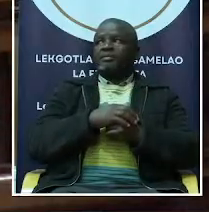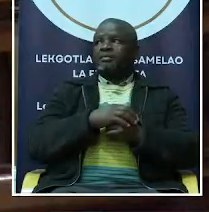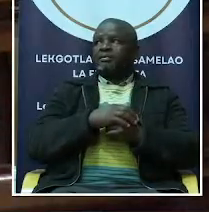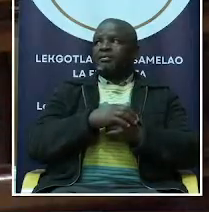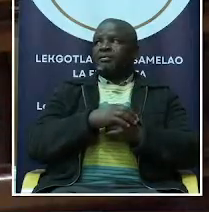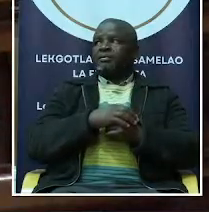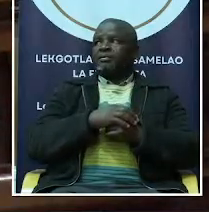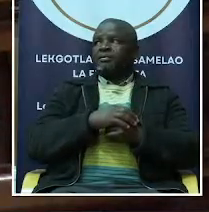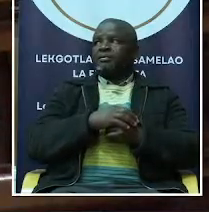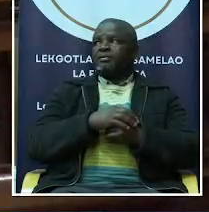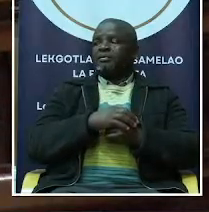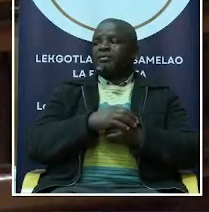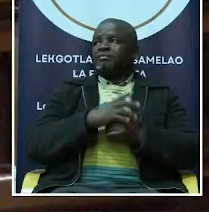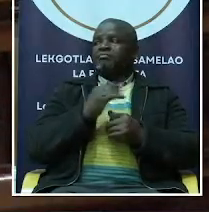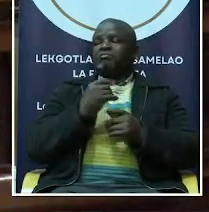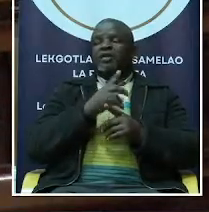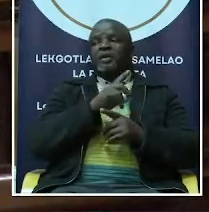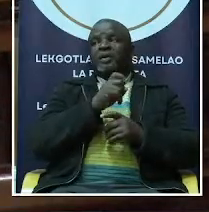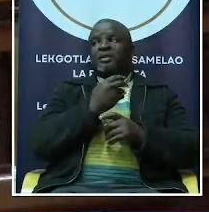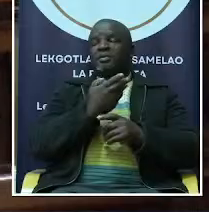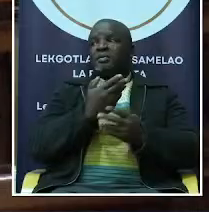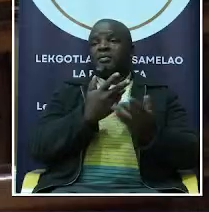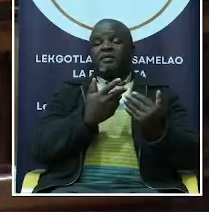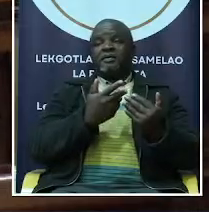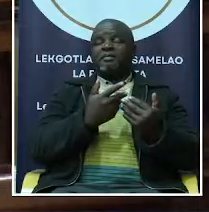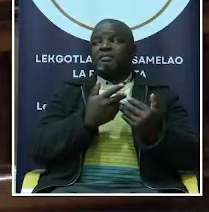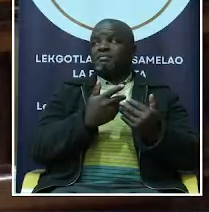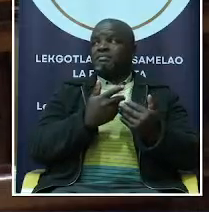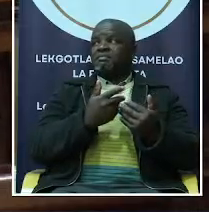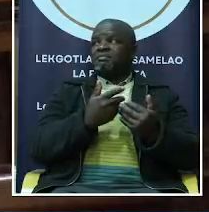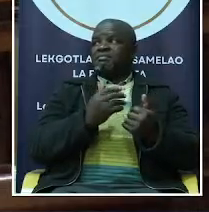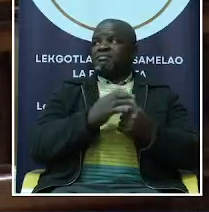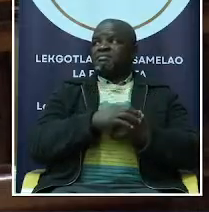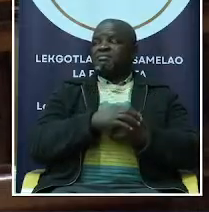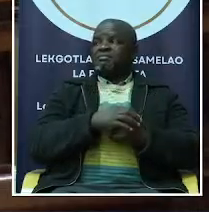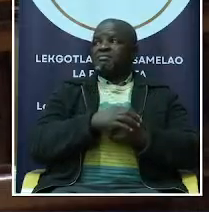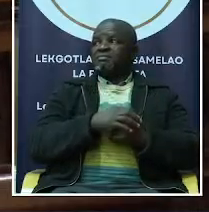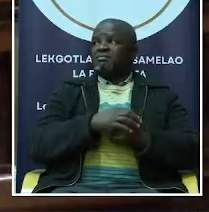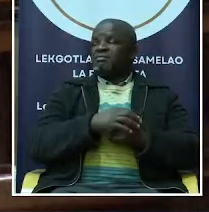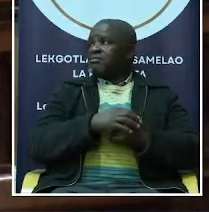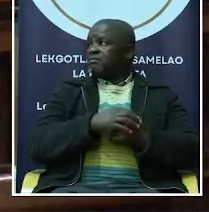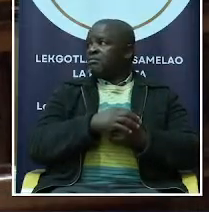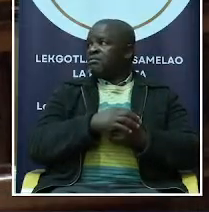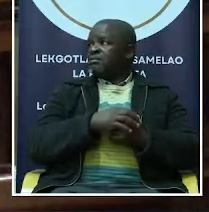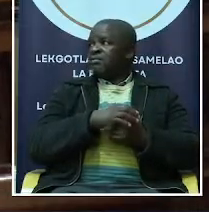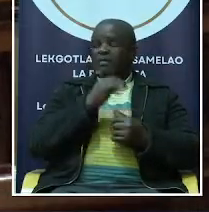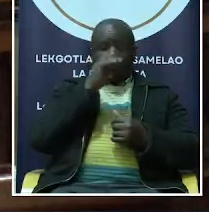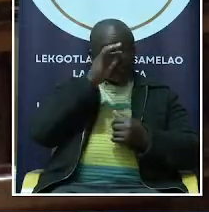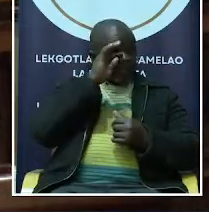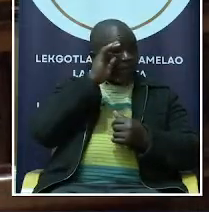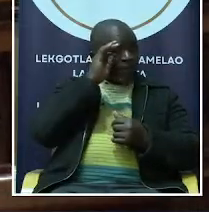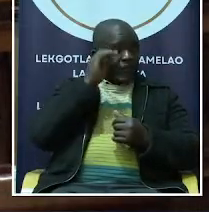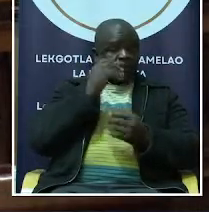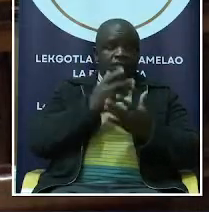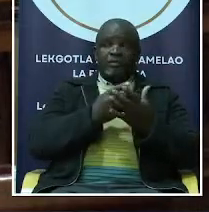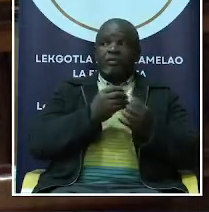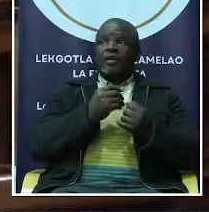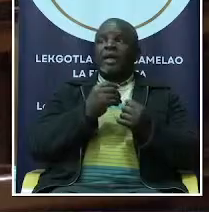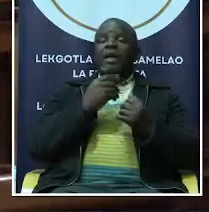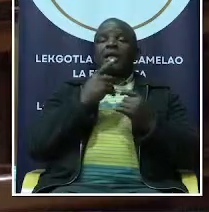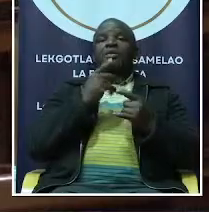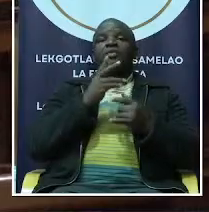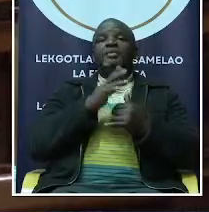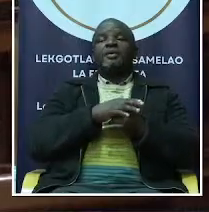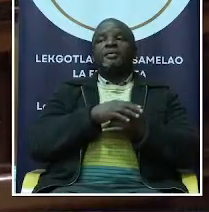question there. Oh, there's a question. Can I please see? You can speak, sorry. Thank you,